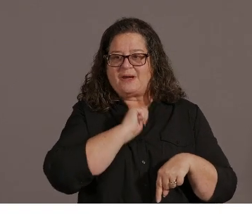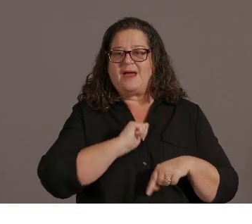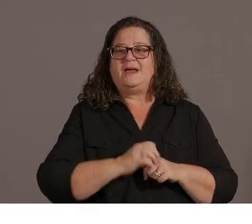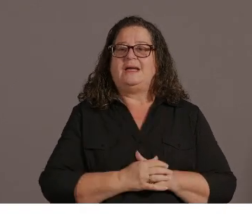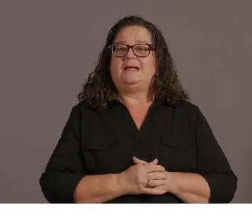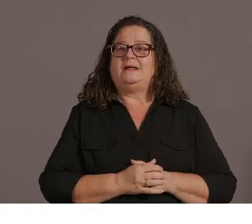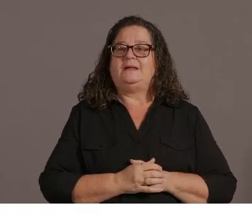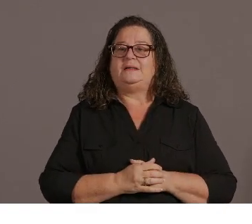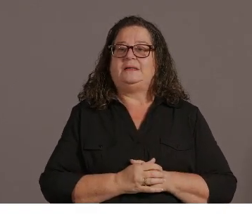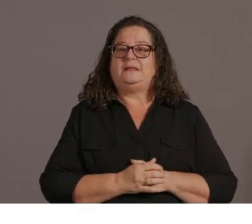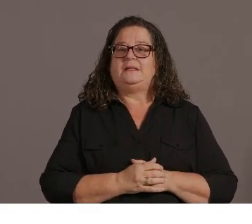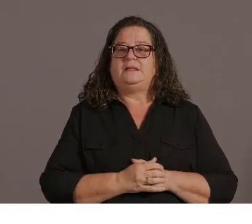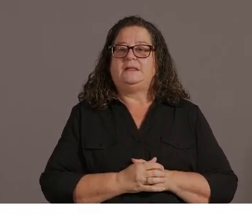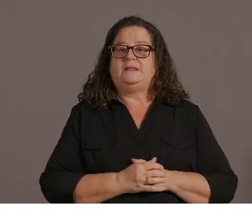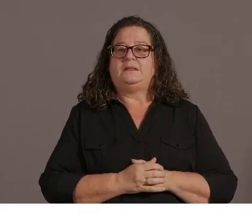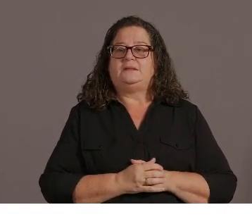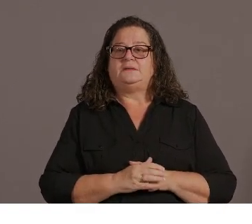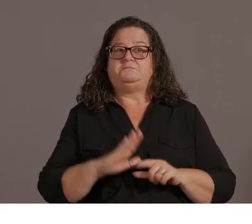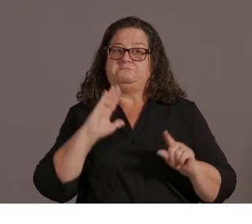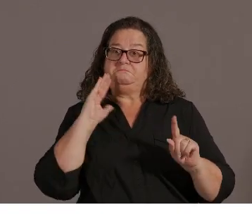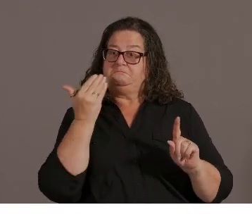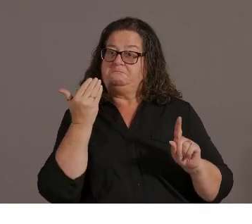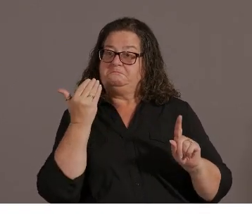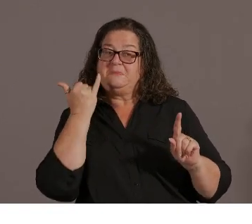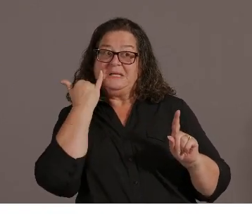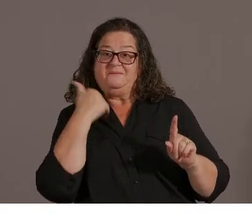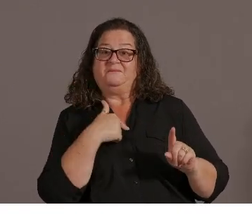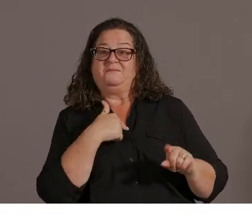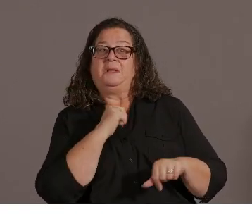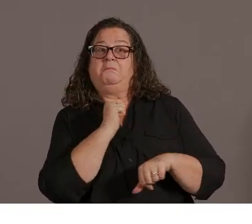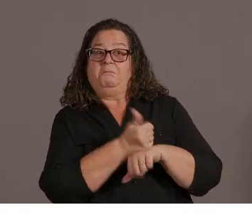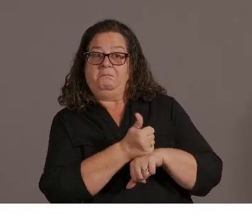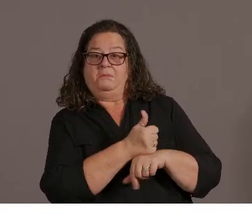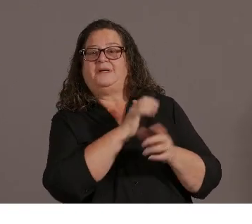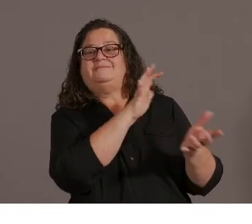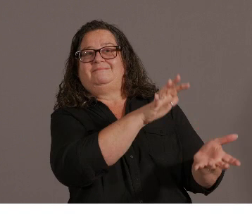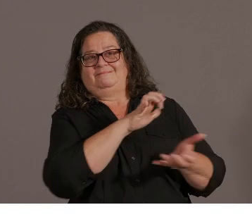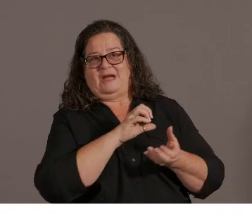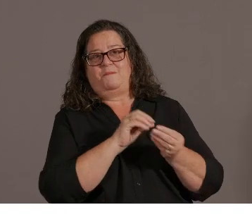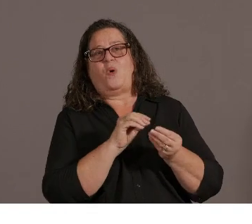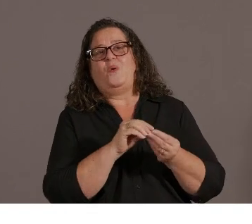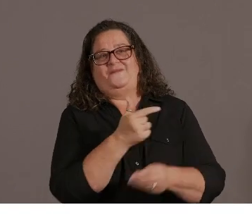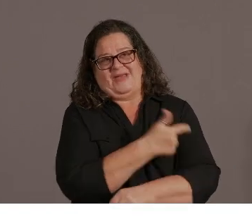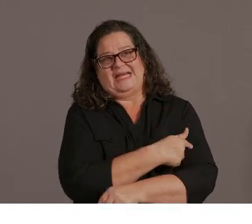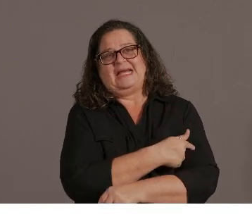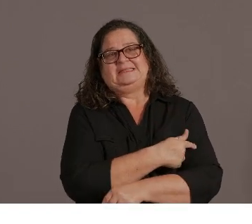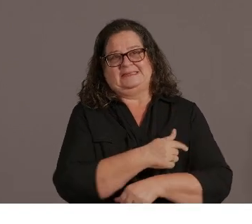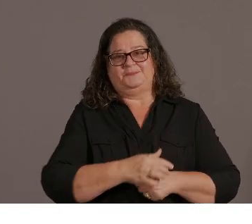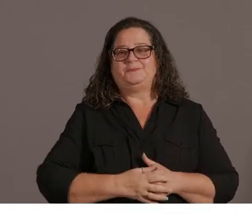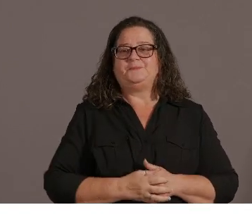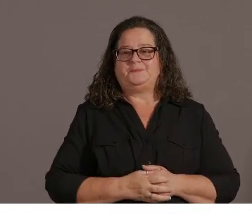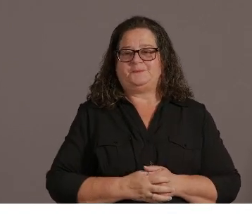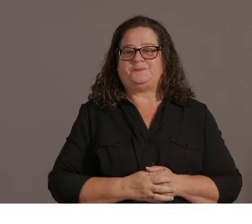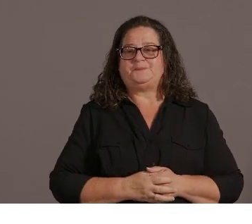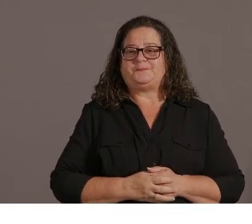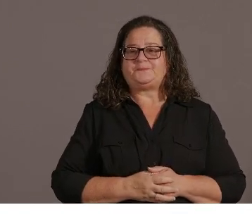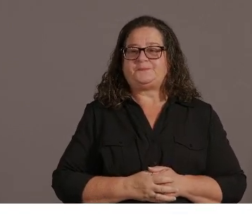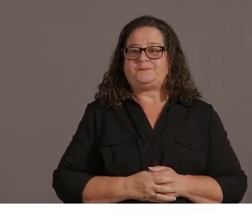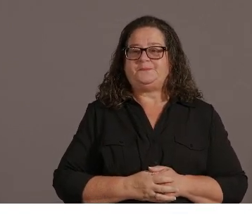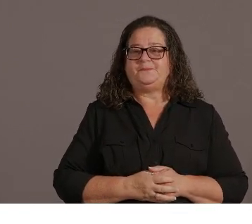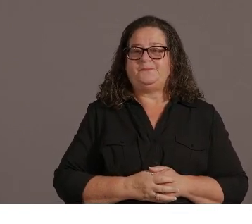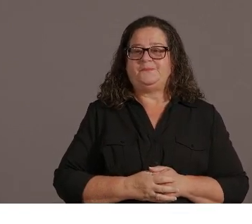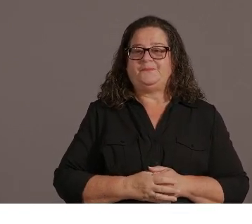vaccine above the state's current allocation. However, Arizona